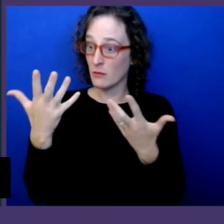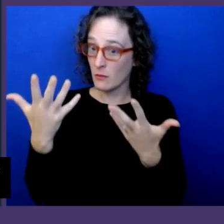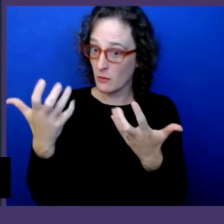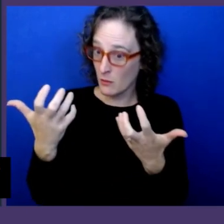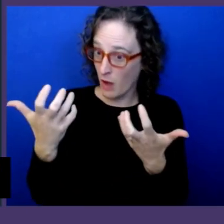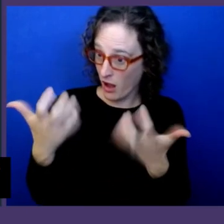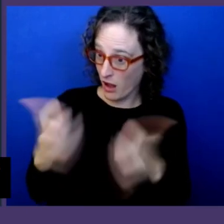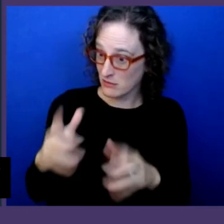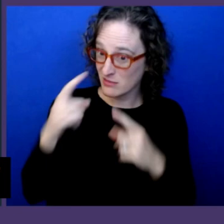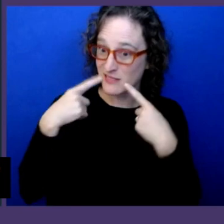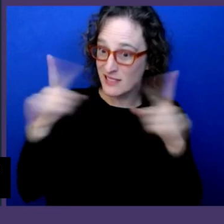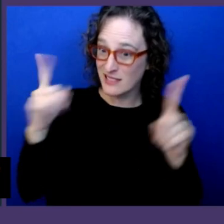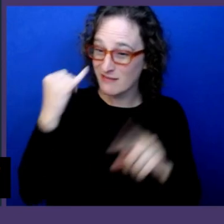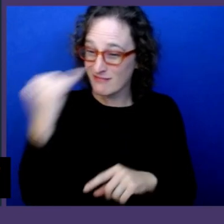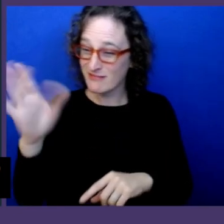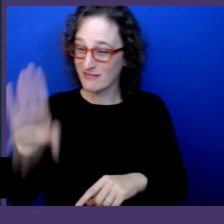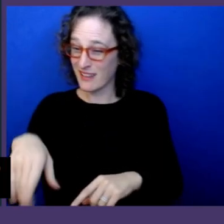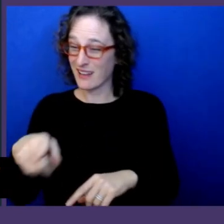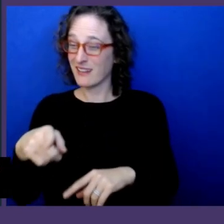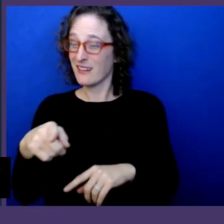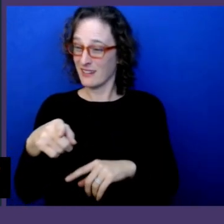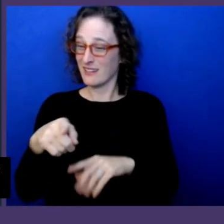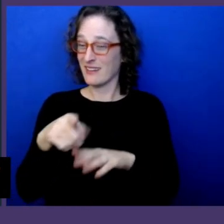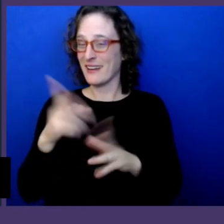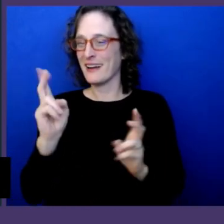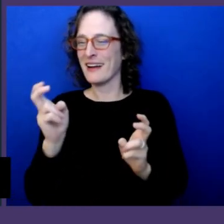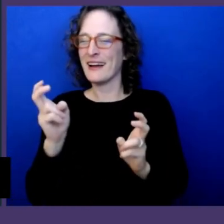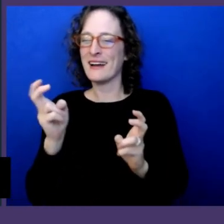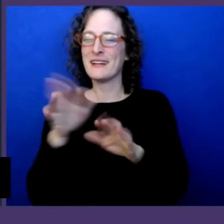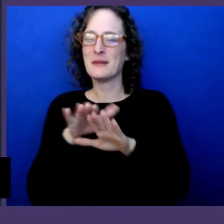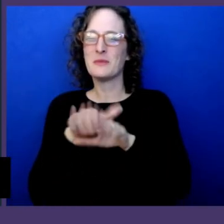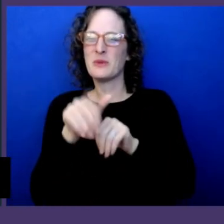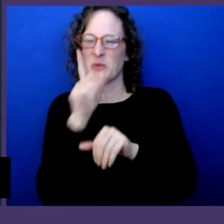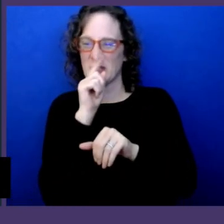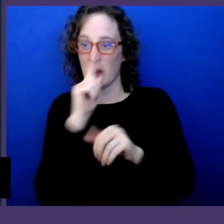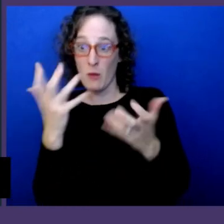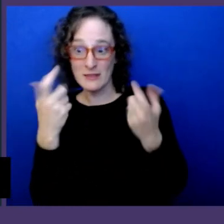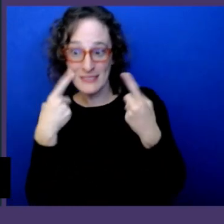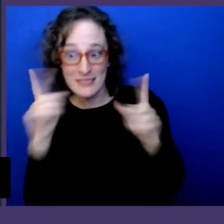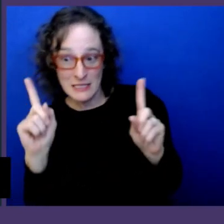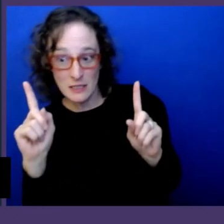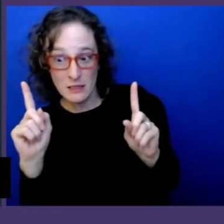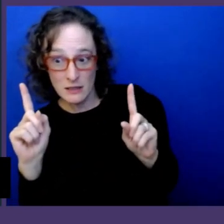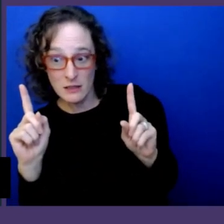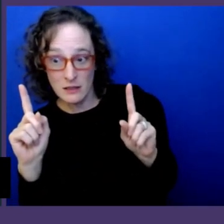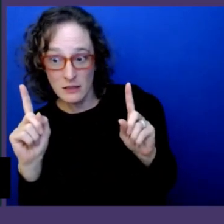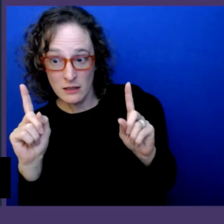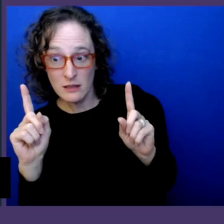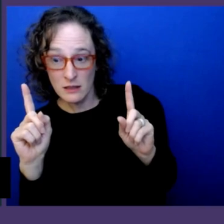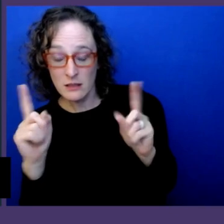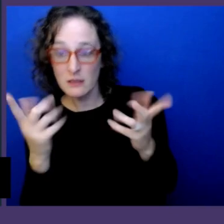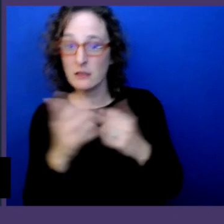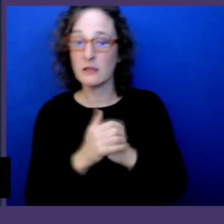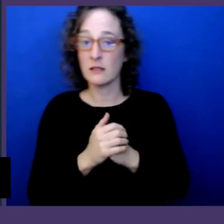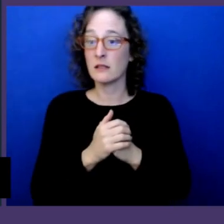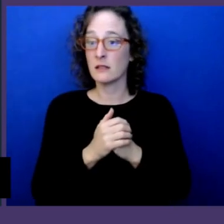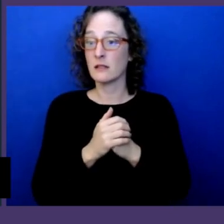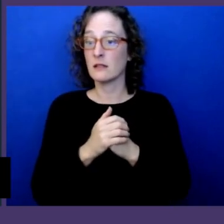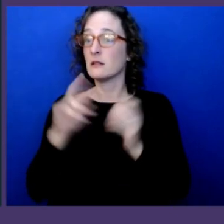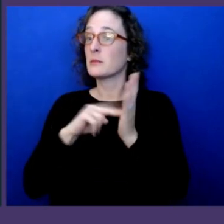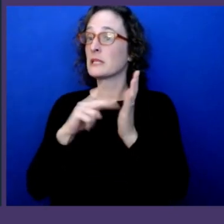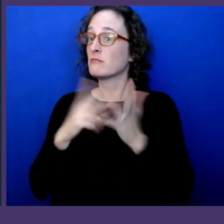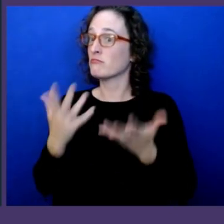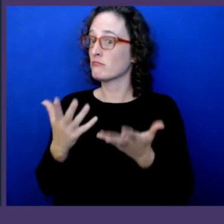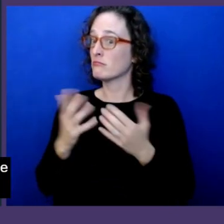to succeed, and you should ask for it. So what I mean by that is when transformers are trained, they have training sets.